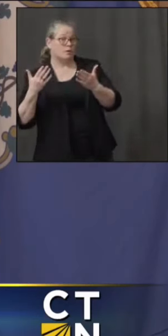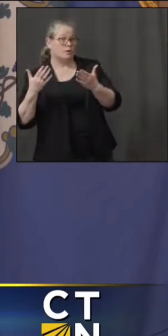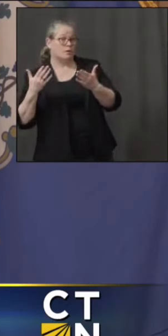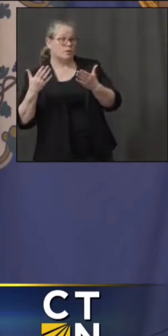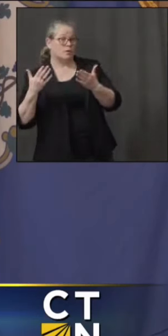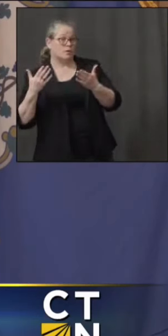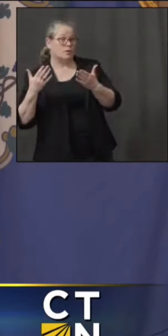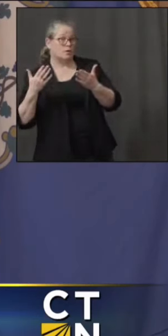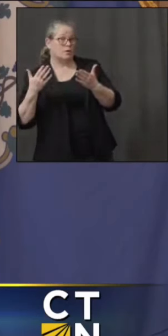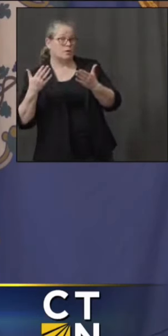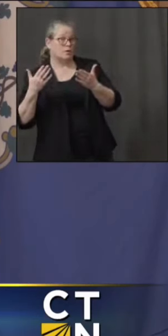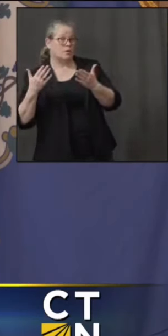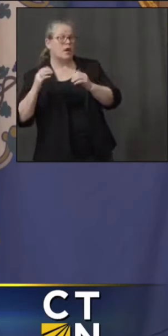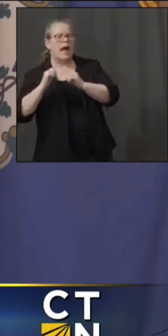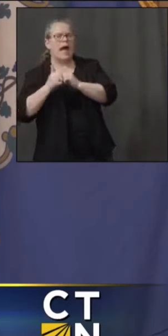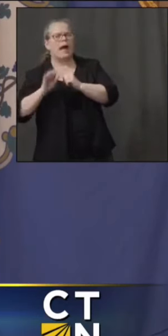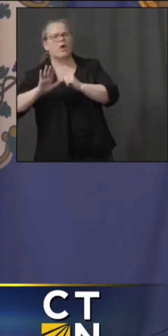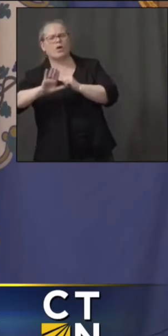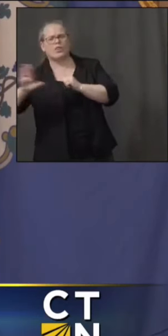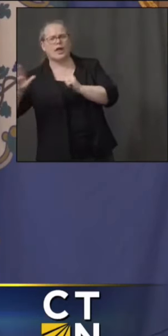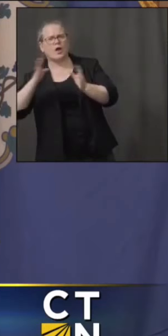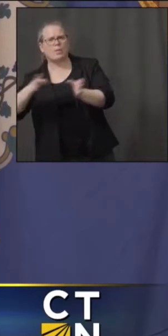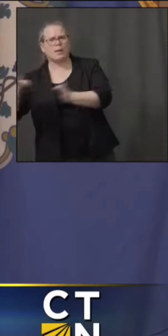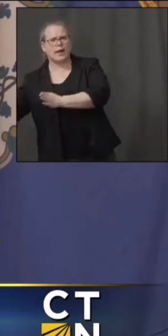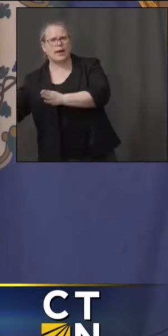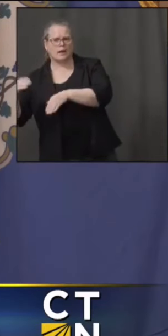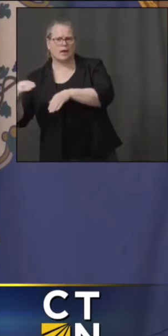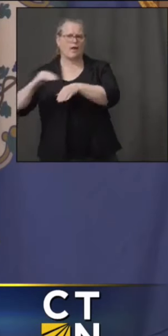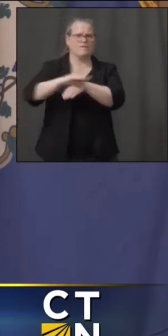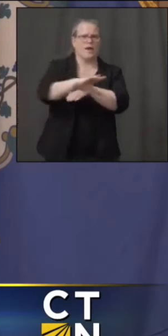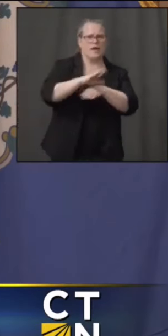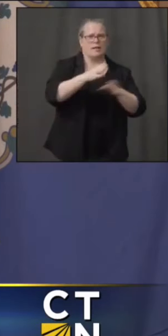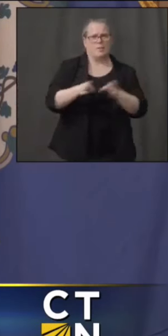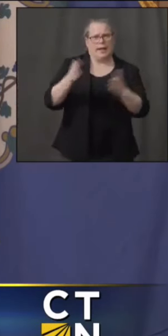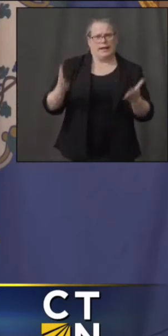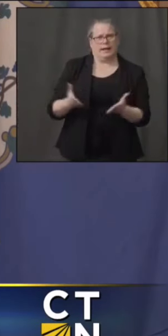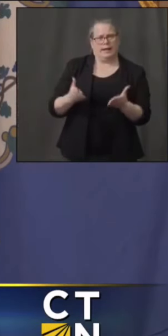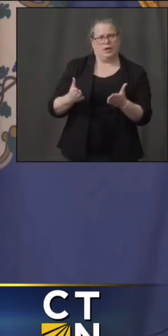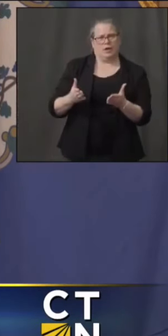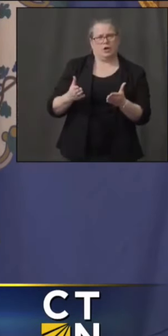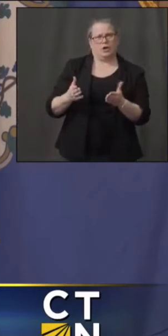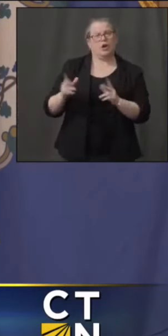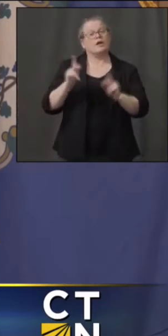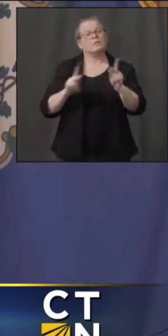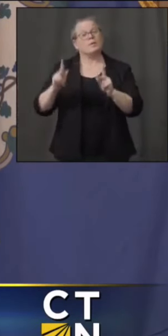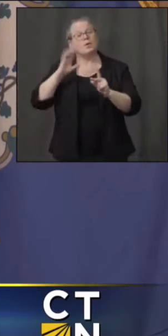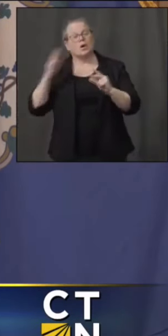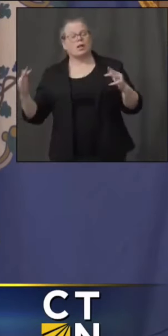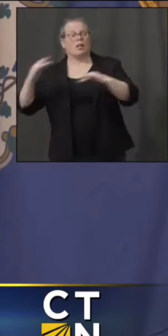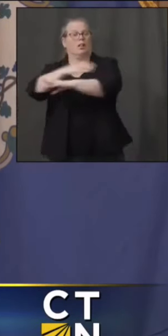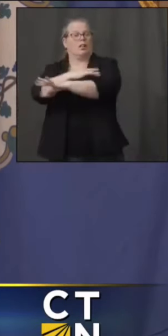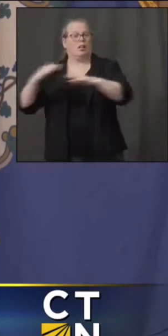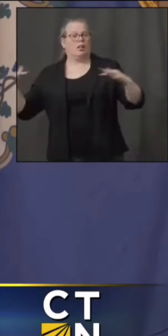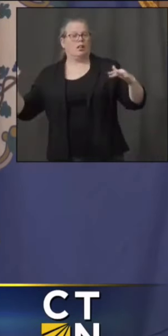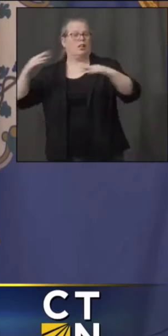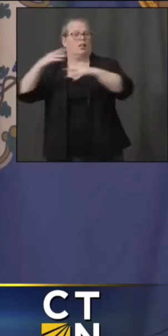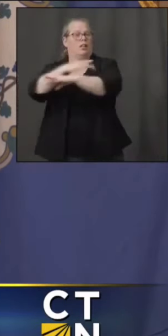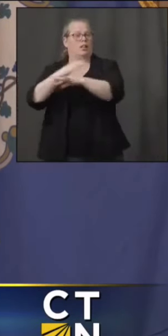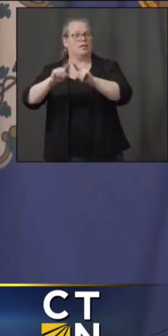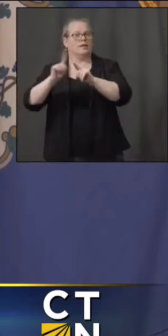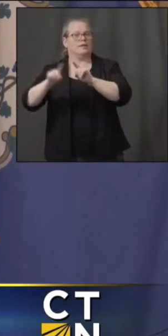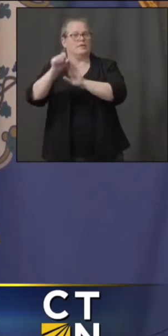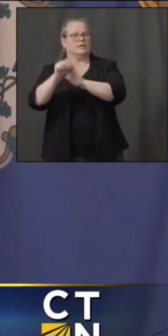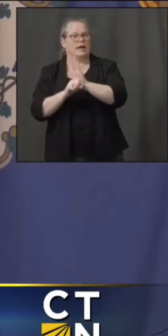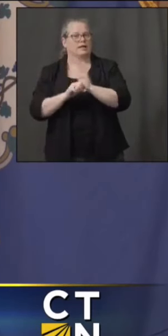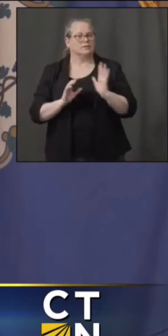into sort of the reopen plan here, given that people and traffic can flow across state lines? You were breaking up a